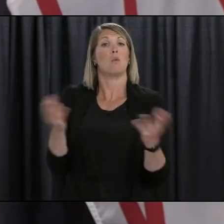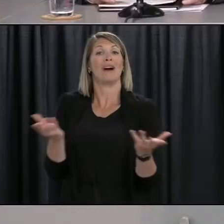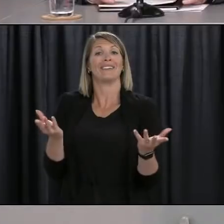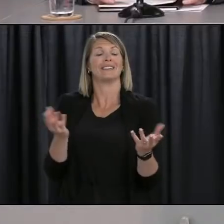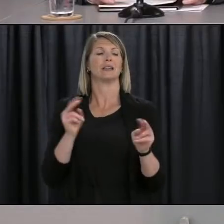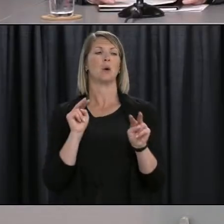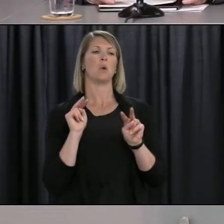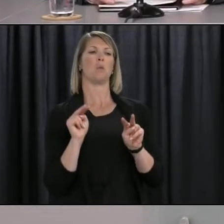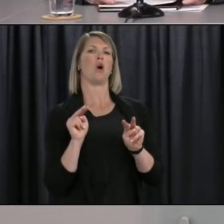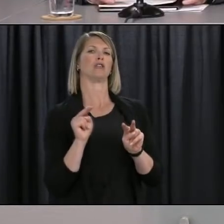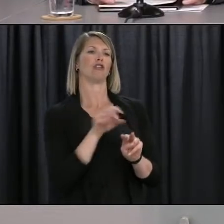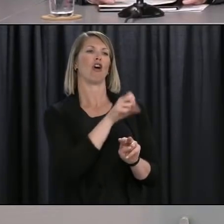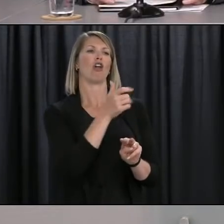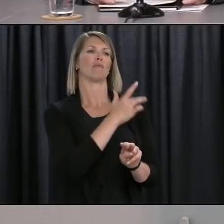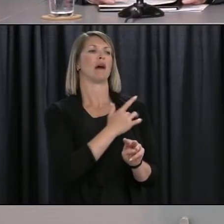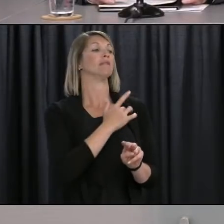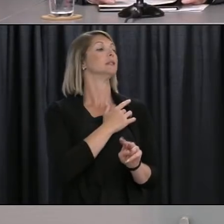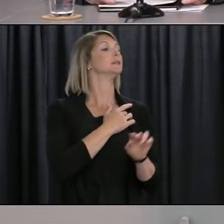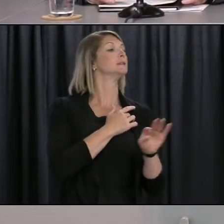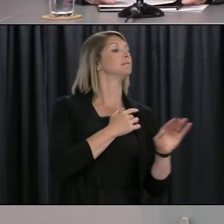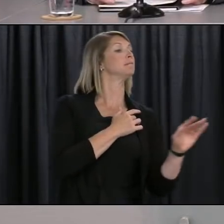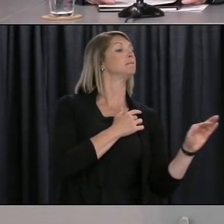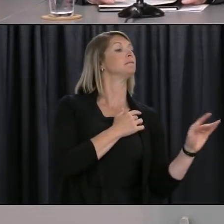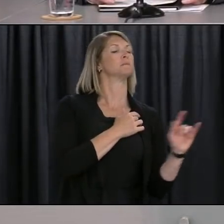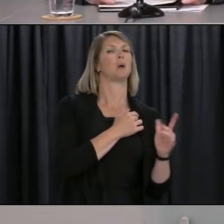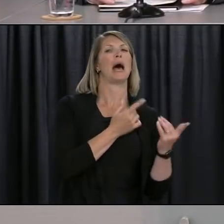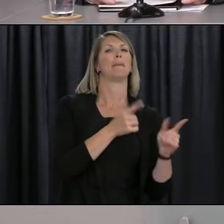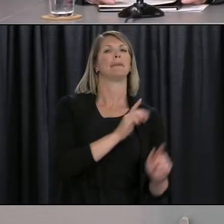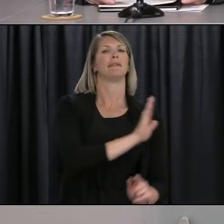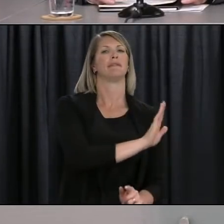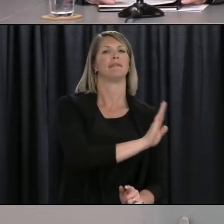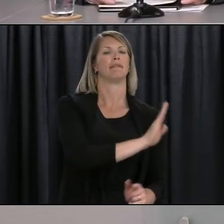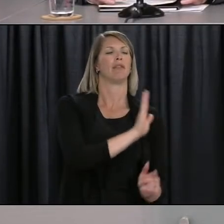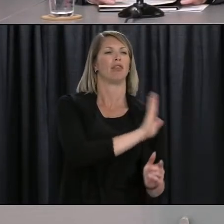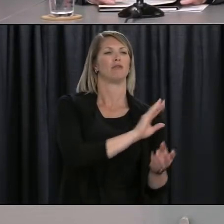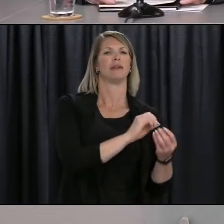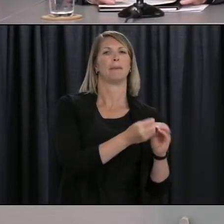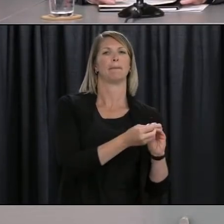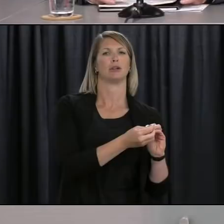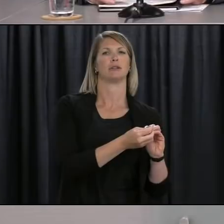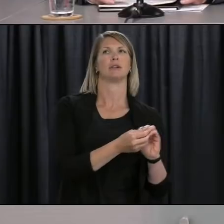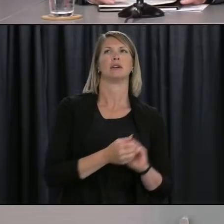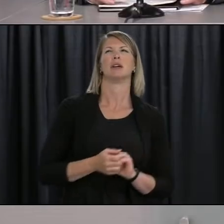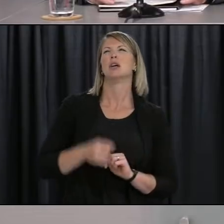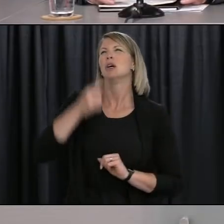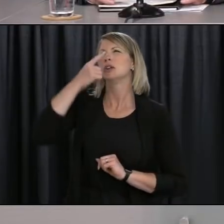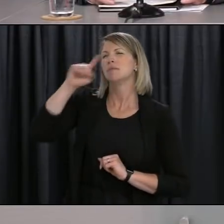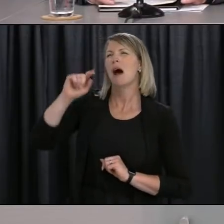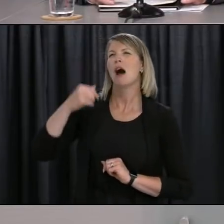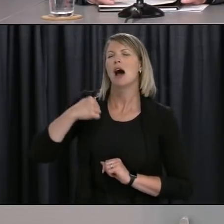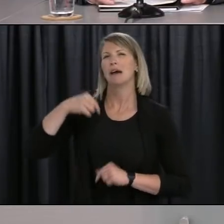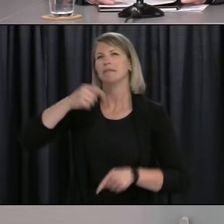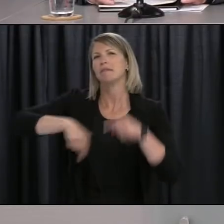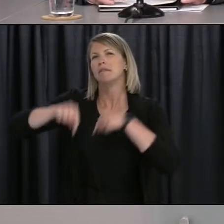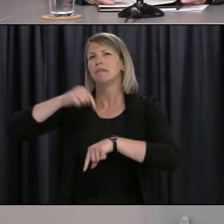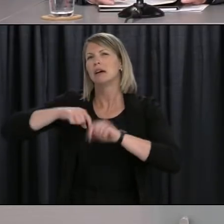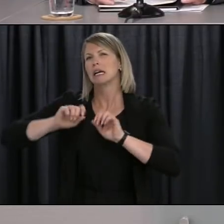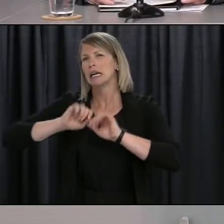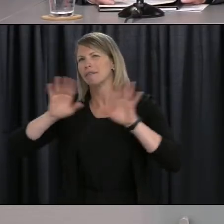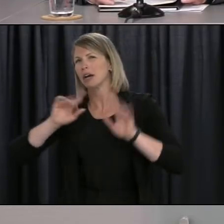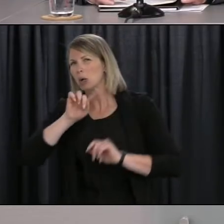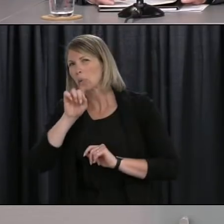Thank you. And I'm still going to go back to my question about July 17th because it still wasn't clear. Will people